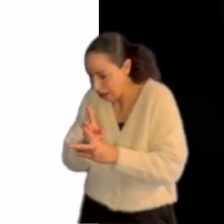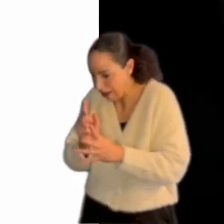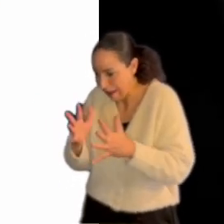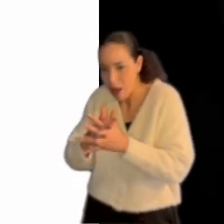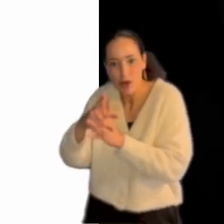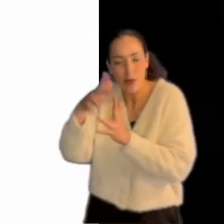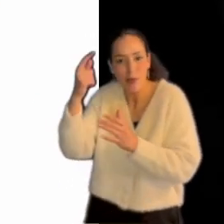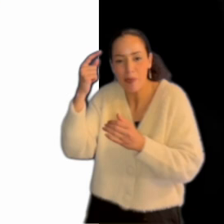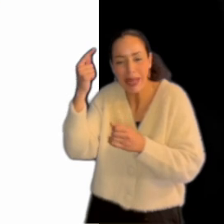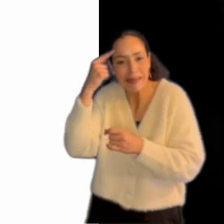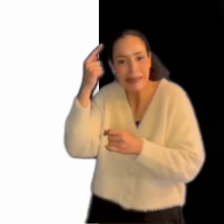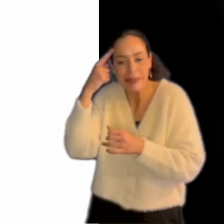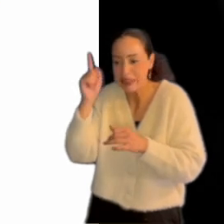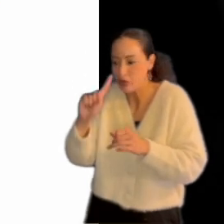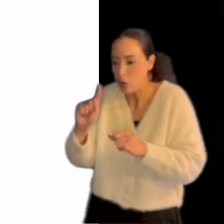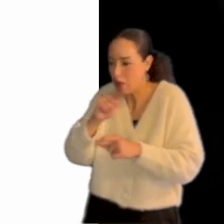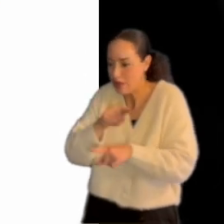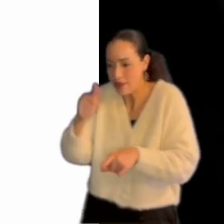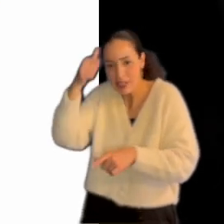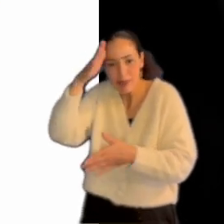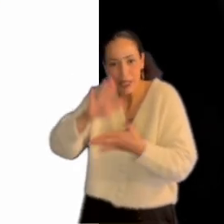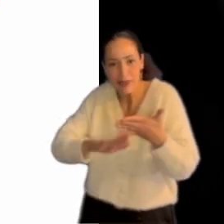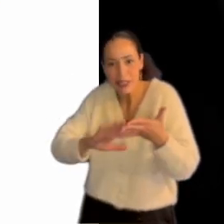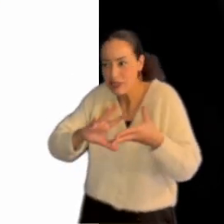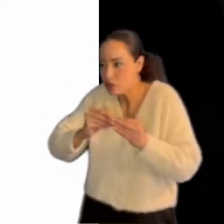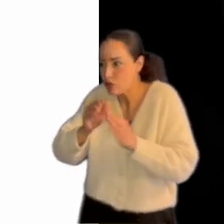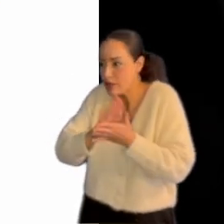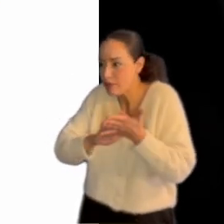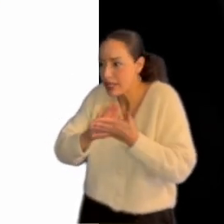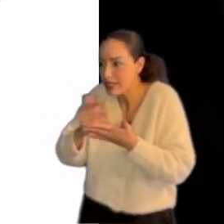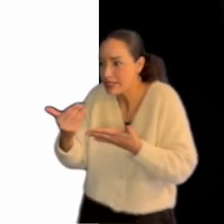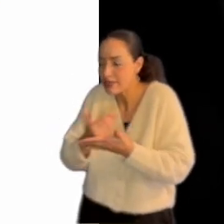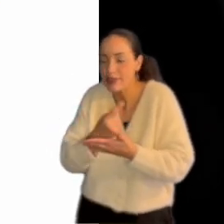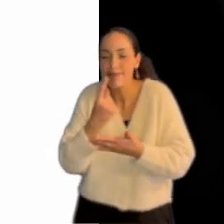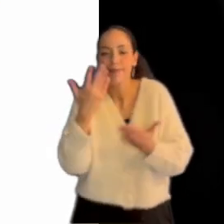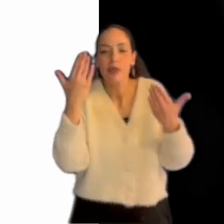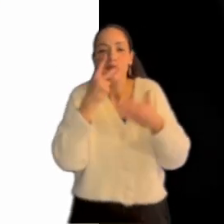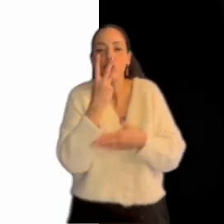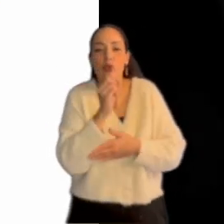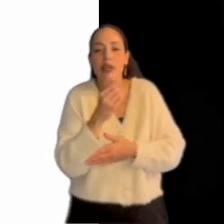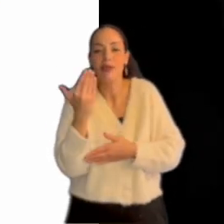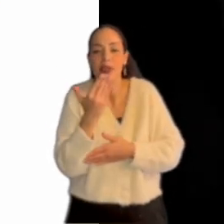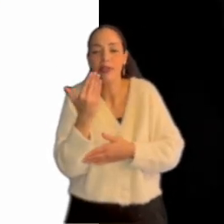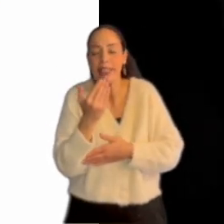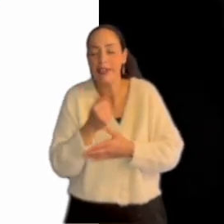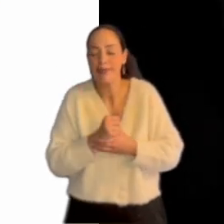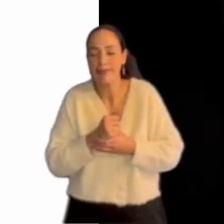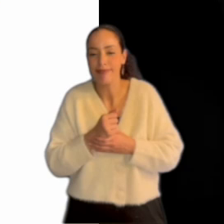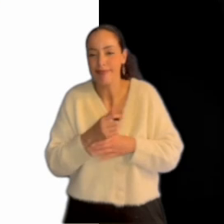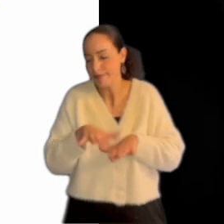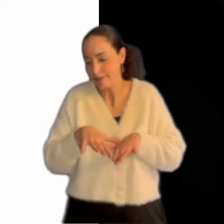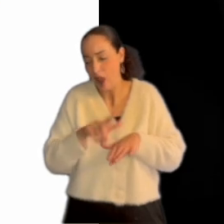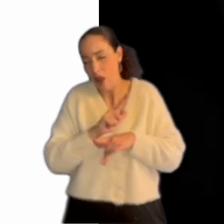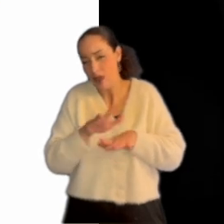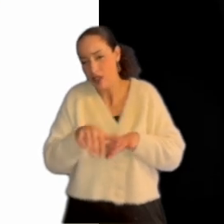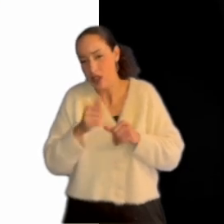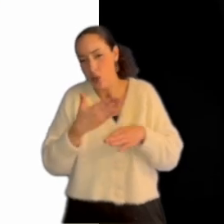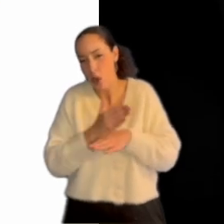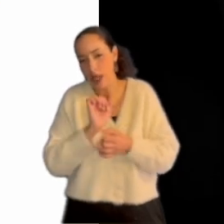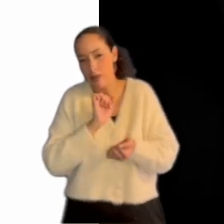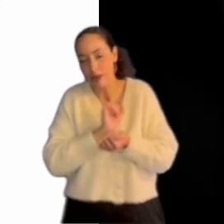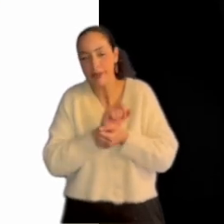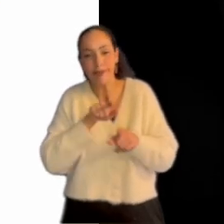One evening in 2015, shortly after I'd started working in the prison, I tried to contact Gareth, my then boyfriend, now my